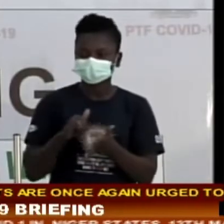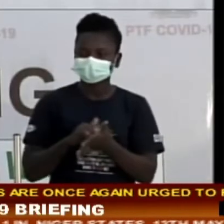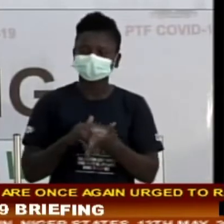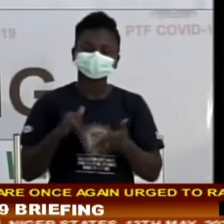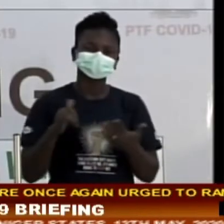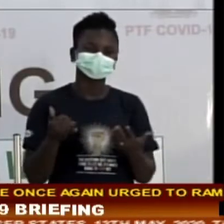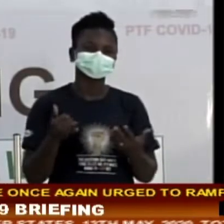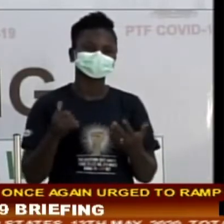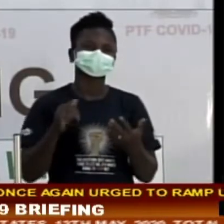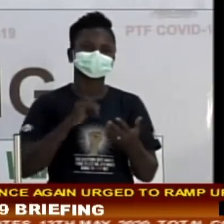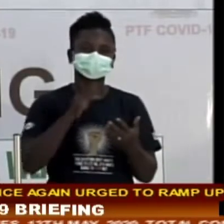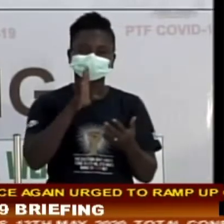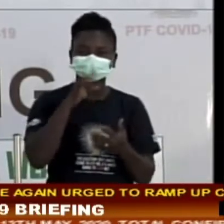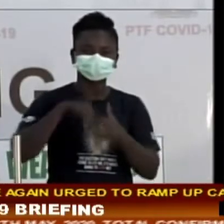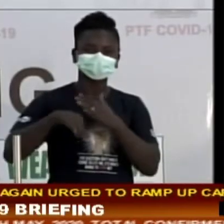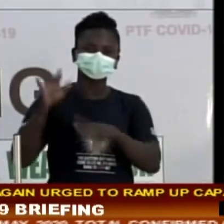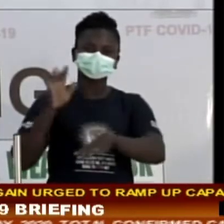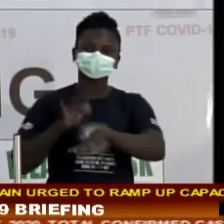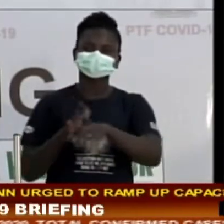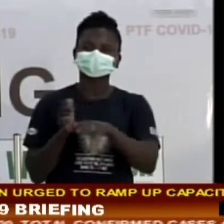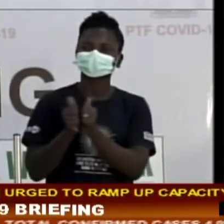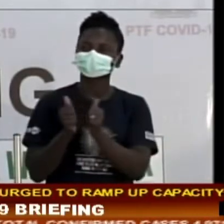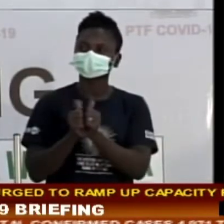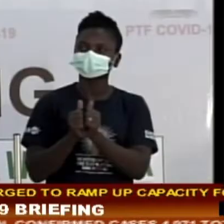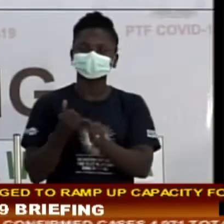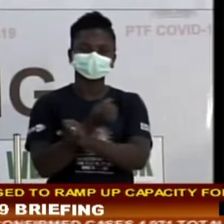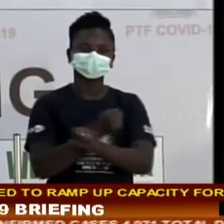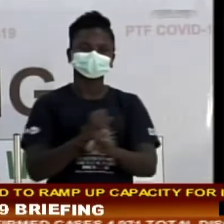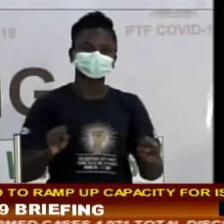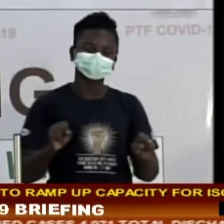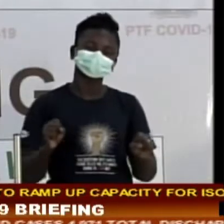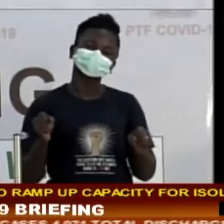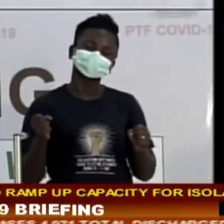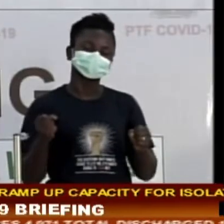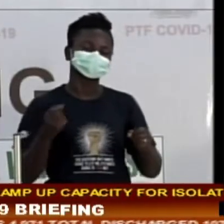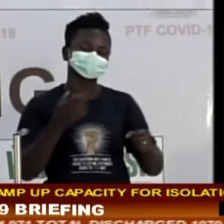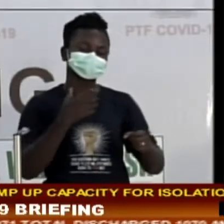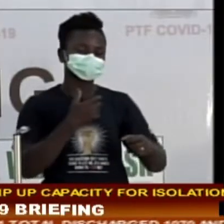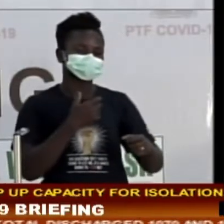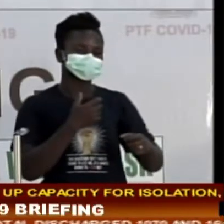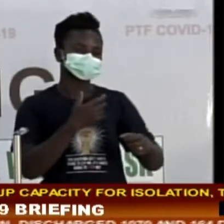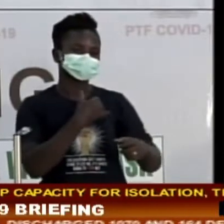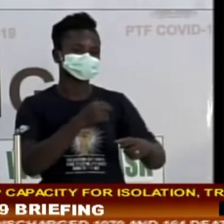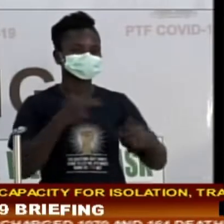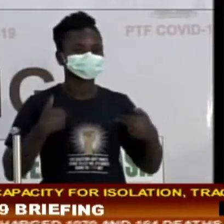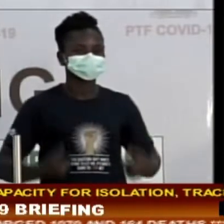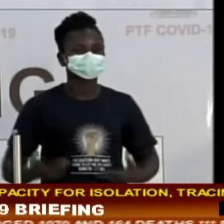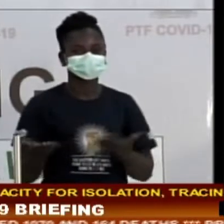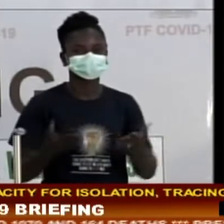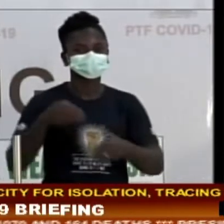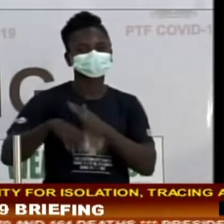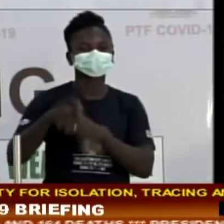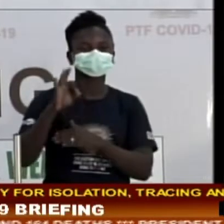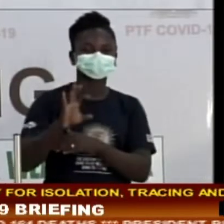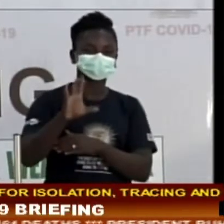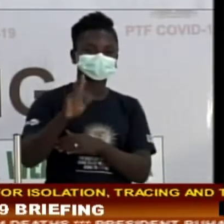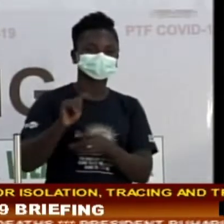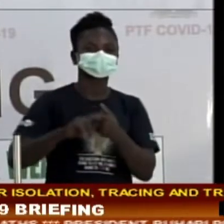with uh with the secretary for health services in the fct and the chair of the fct task force to to find